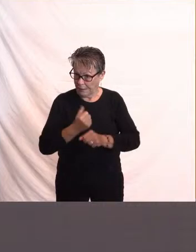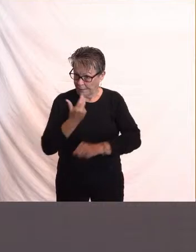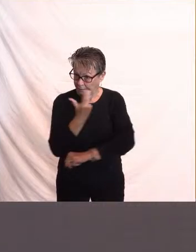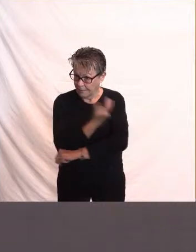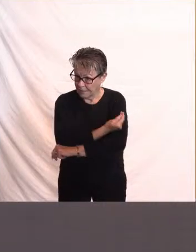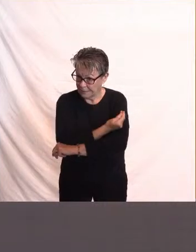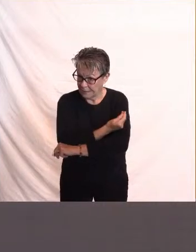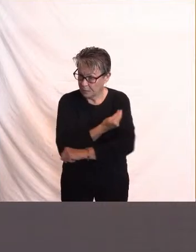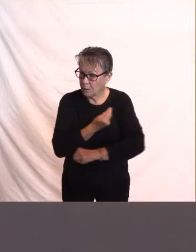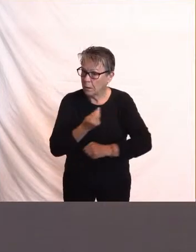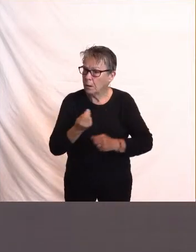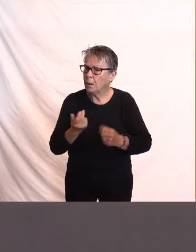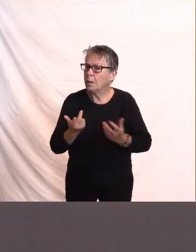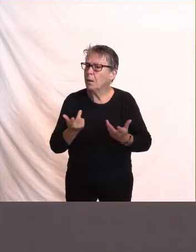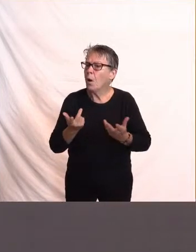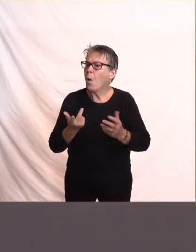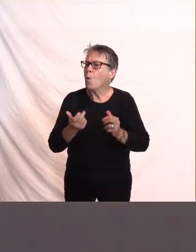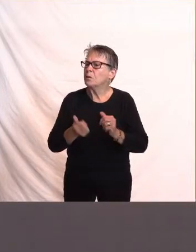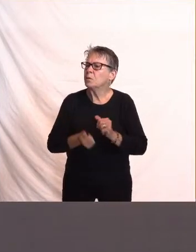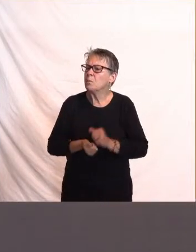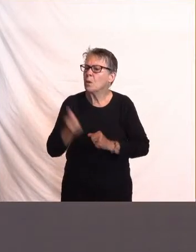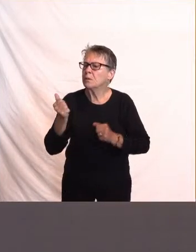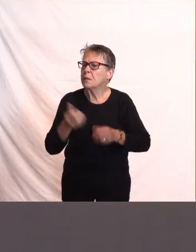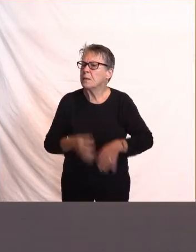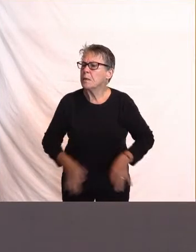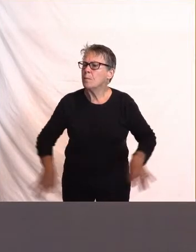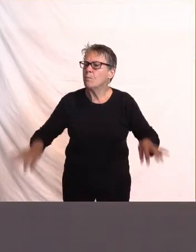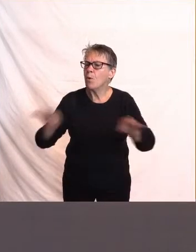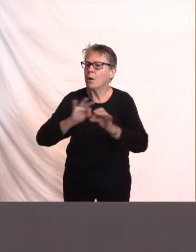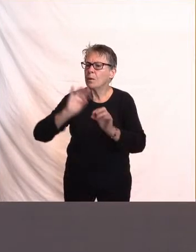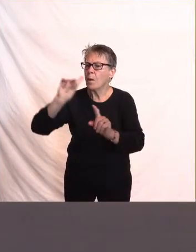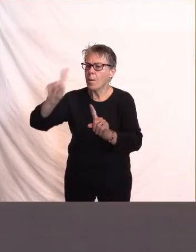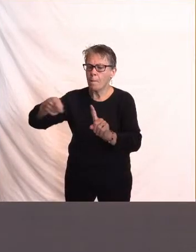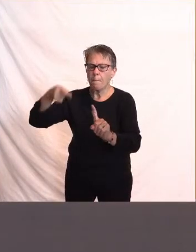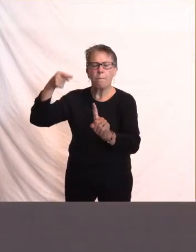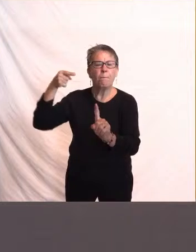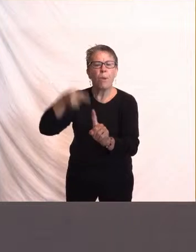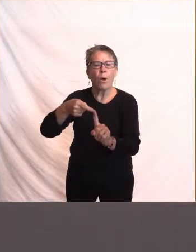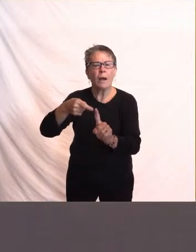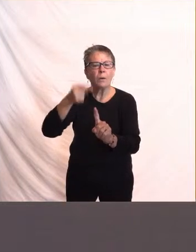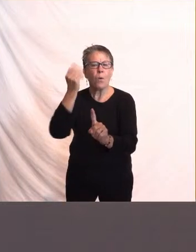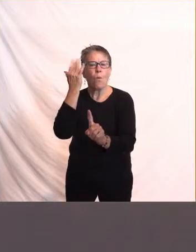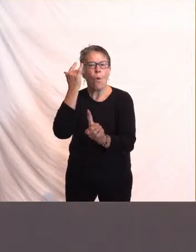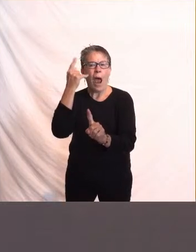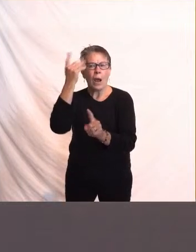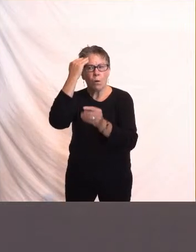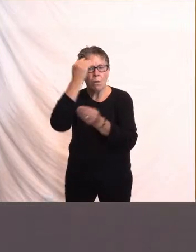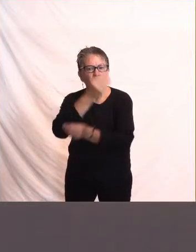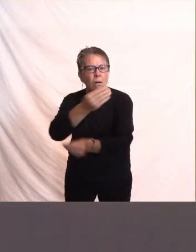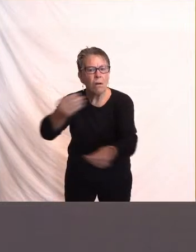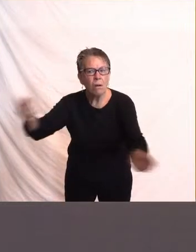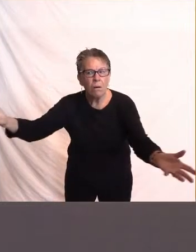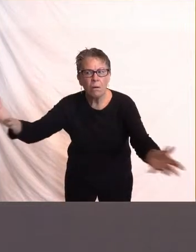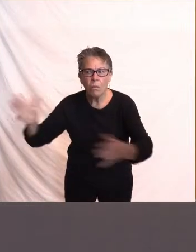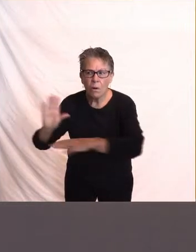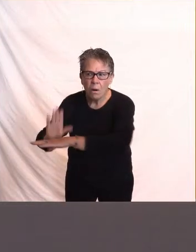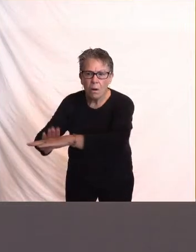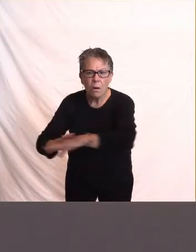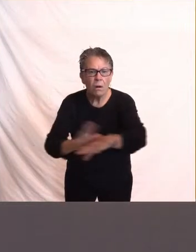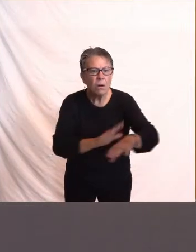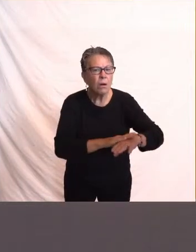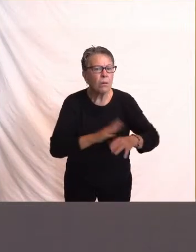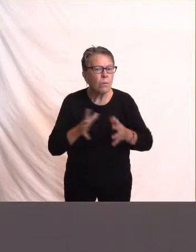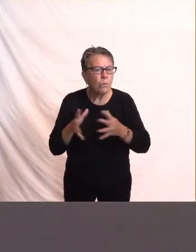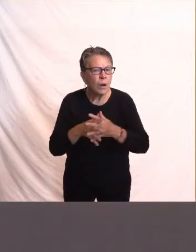as well, Governor, would want to convey? What is the most important message to pregnant women that they may not quite